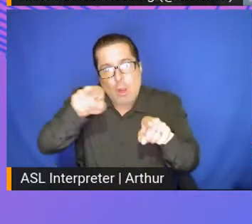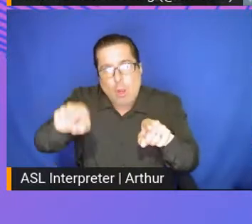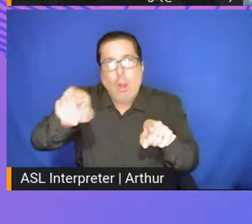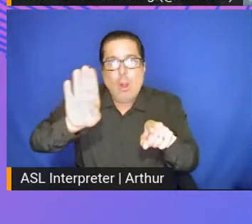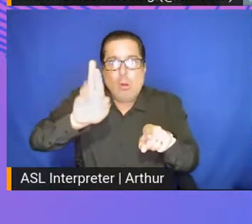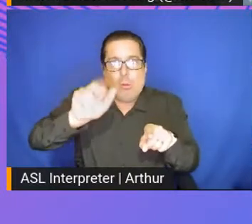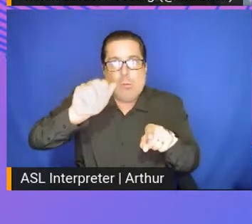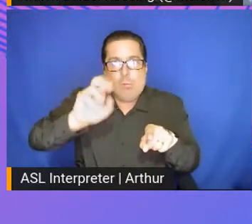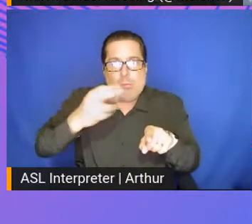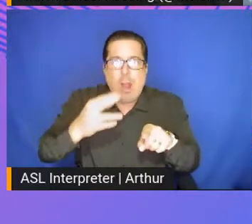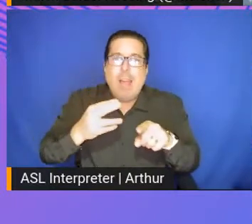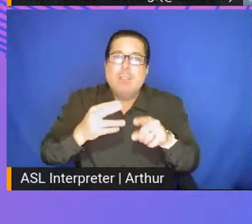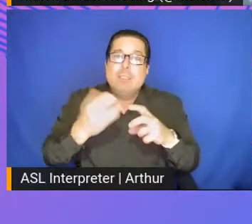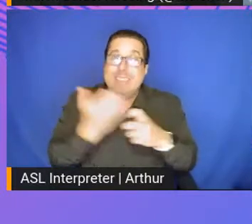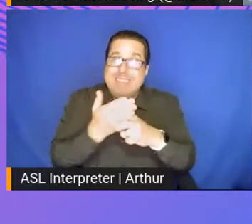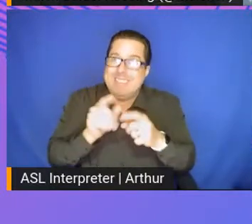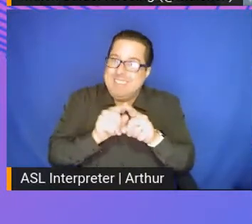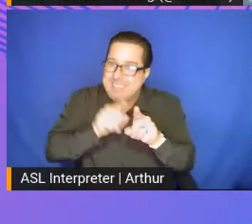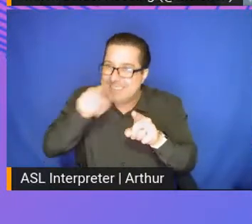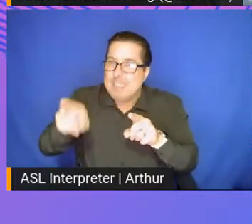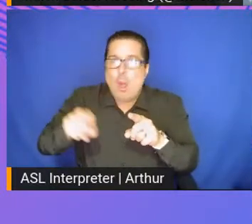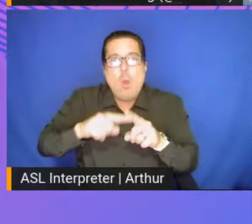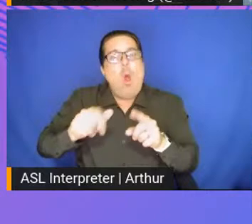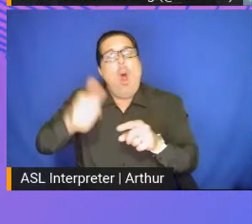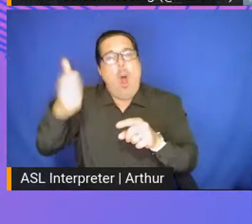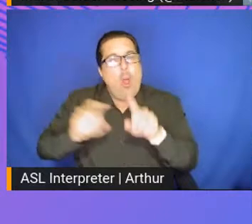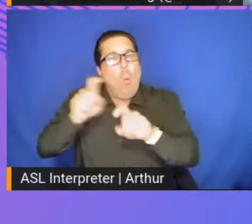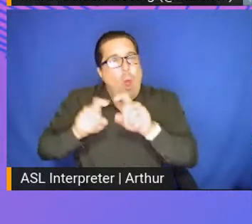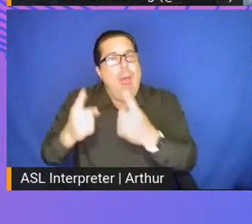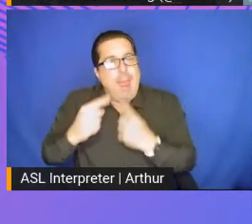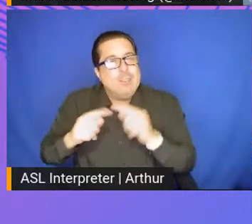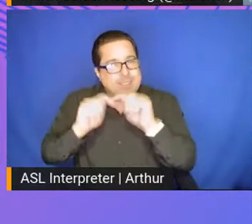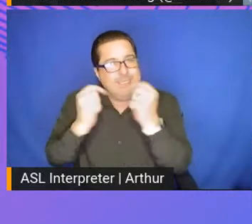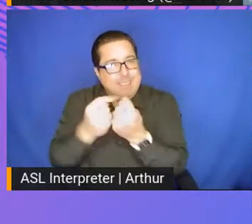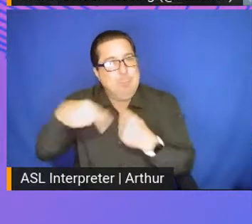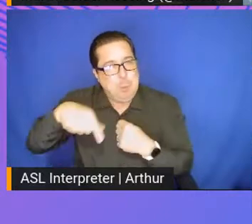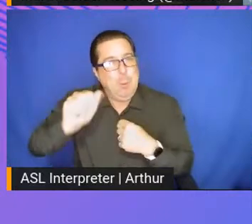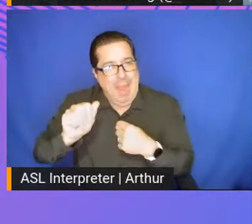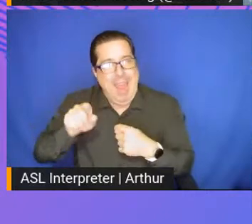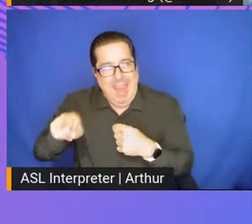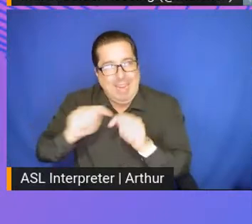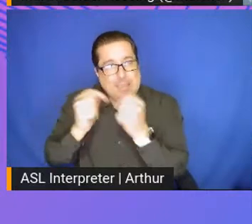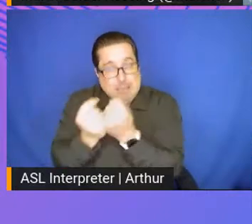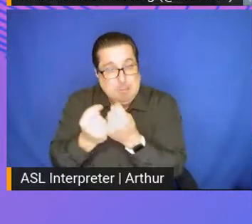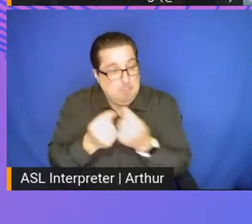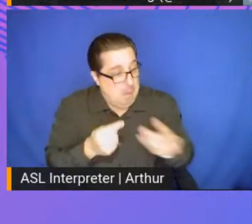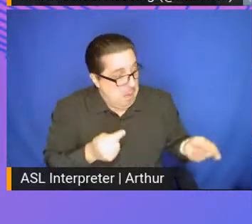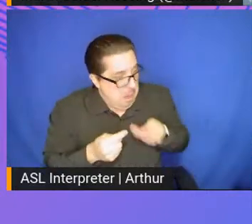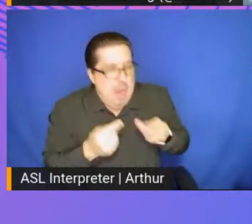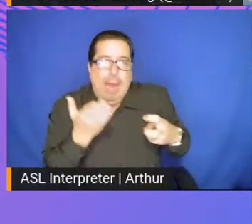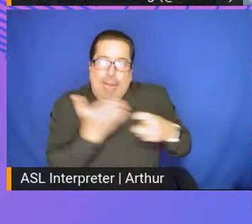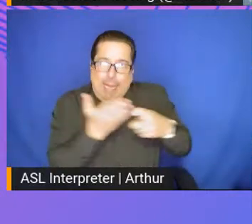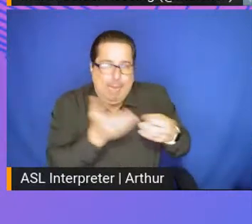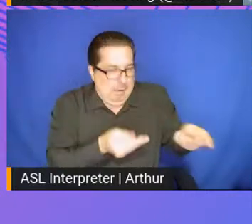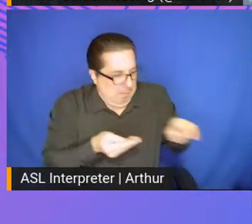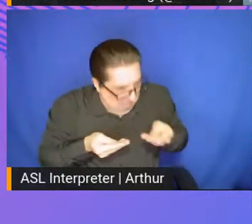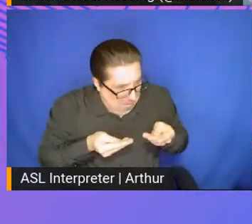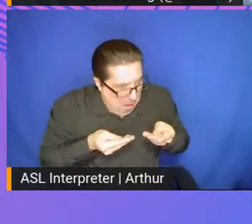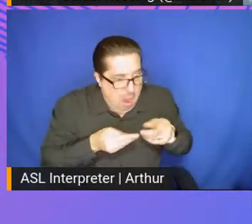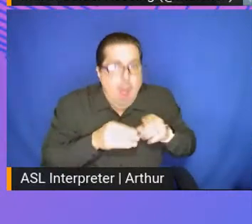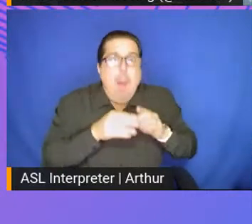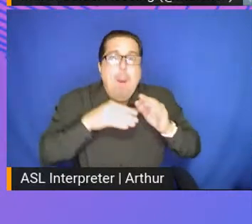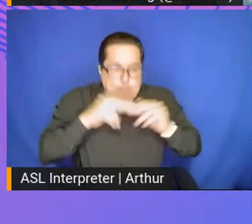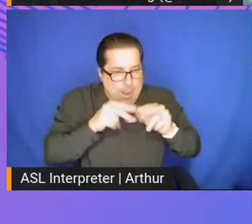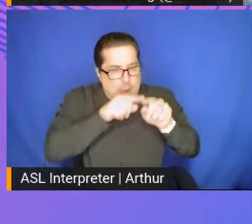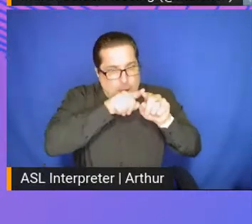team. There was a separate QA team that would then pull the ticket, and then when they got around to it, would take your branch, build it, and